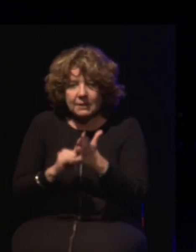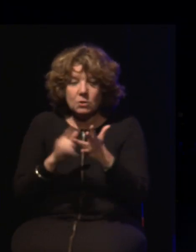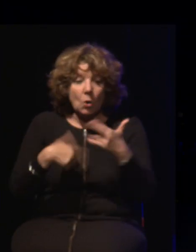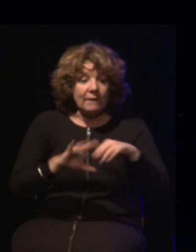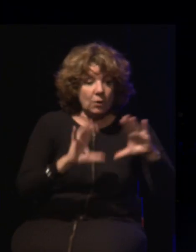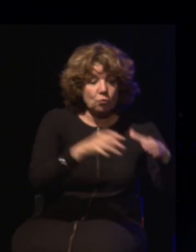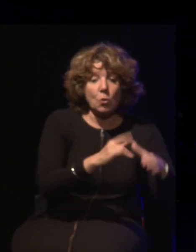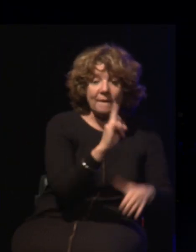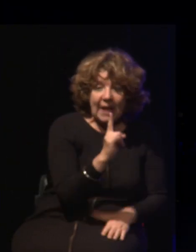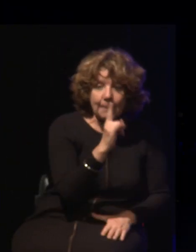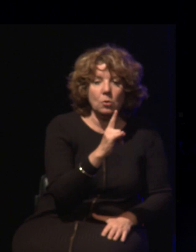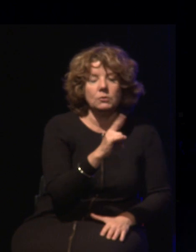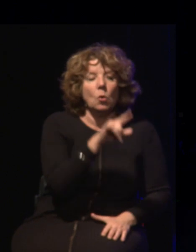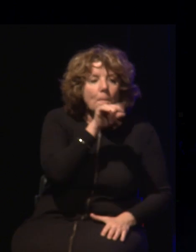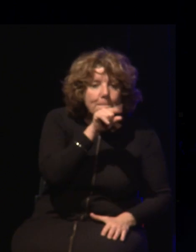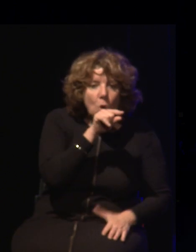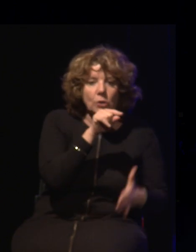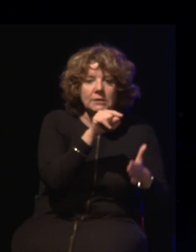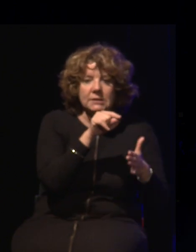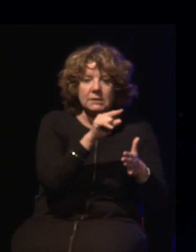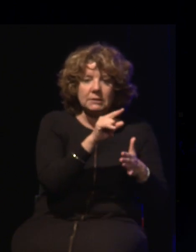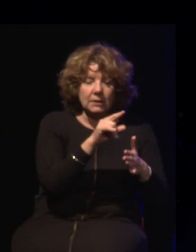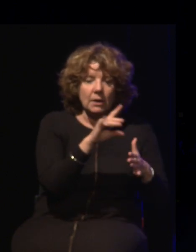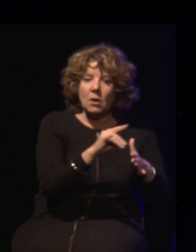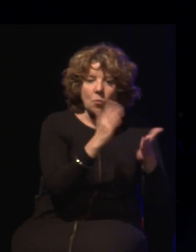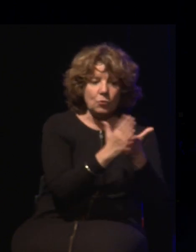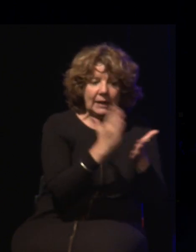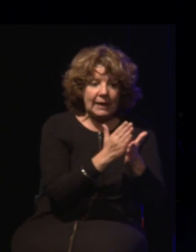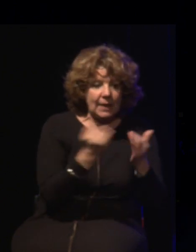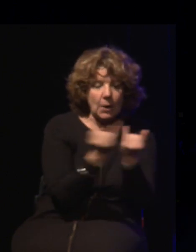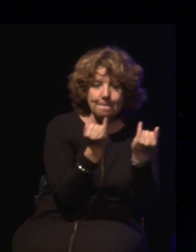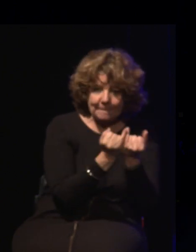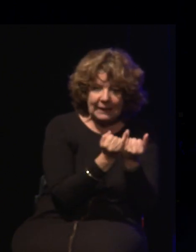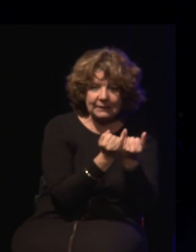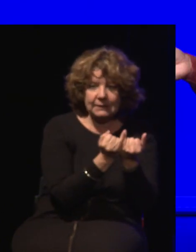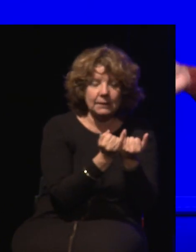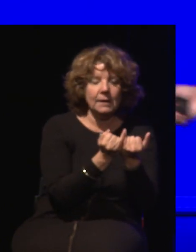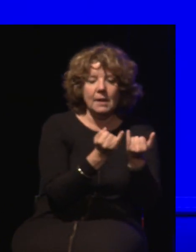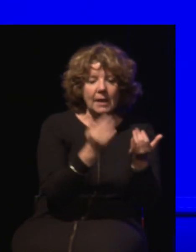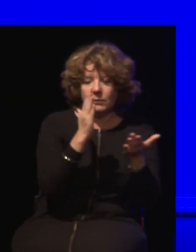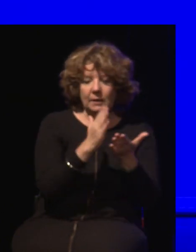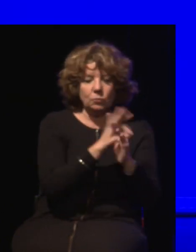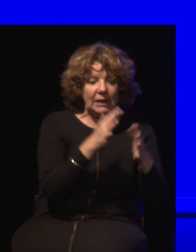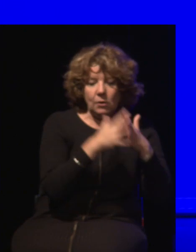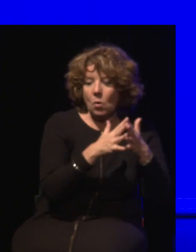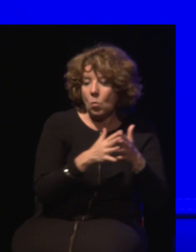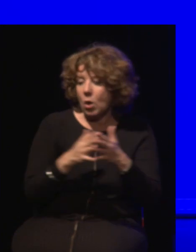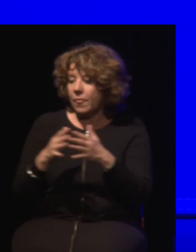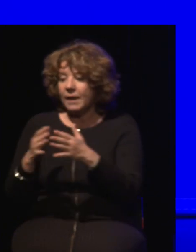competes is disadvantaged relative to a species that is adapted to not having to.